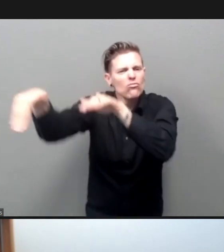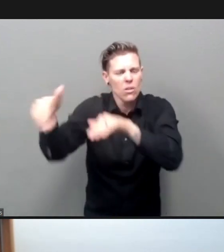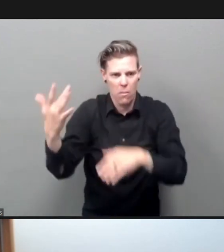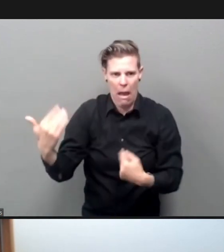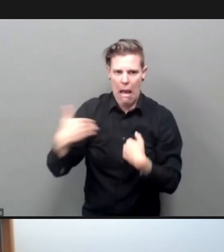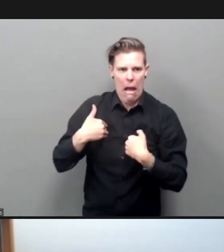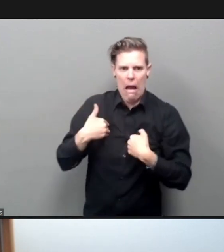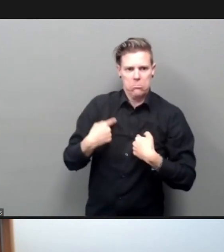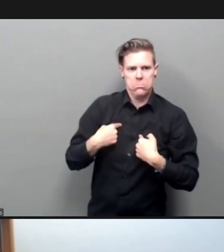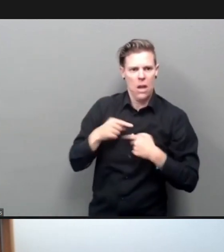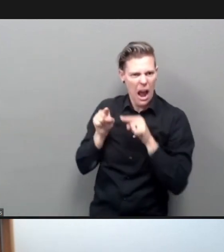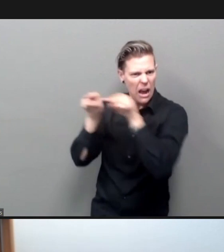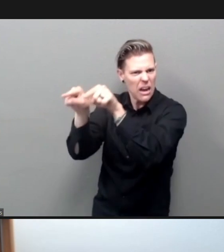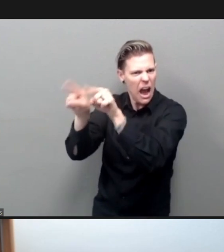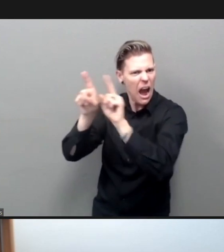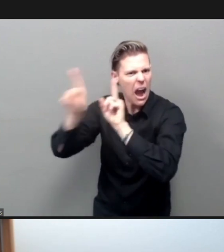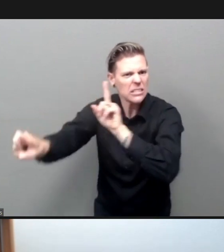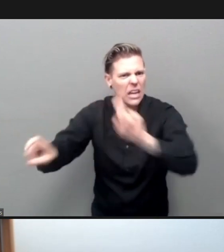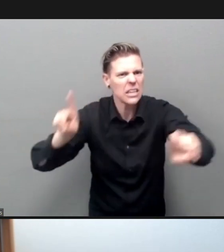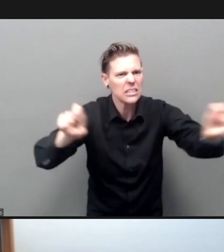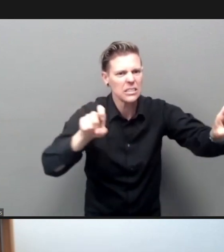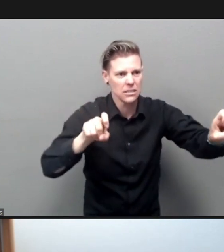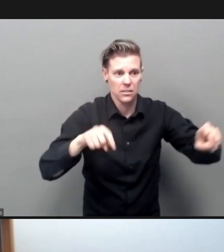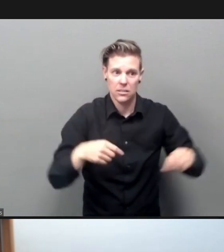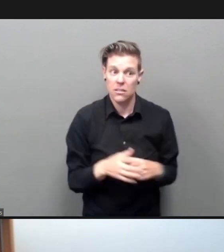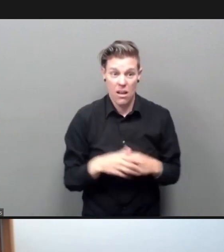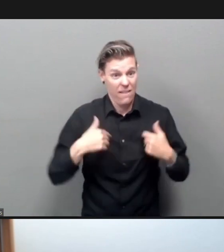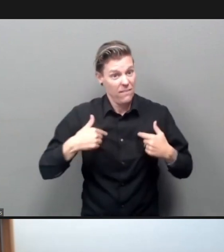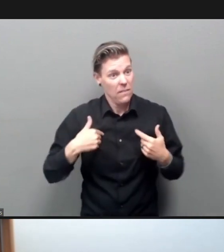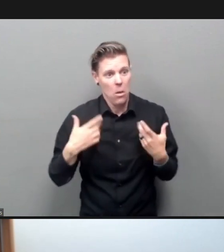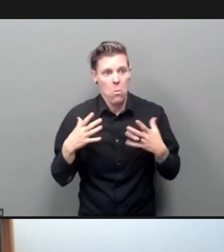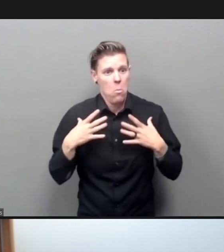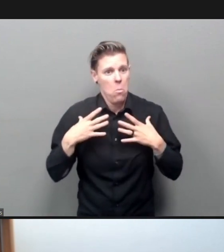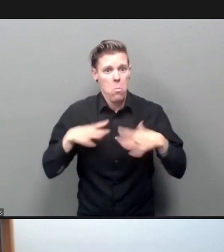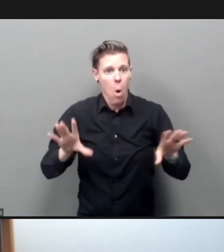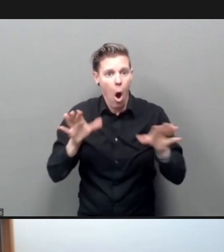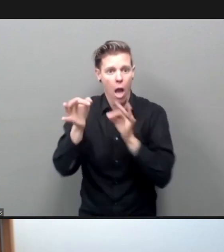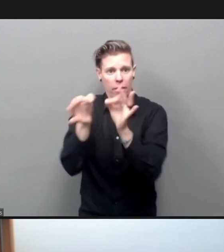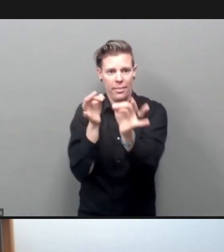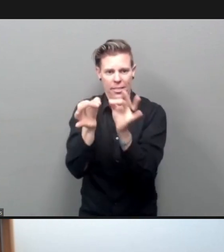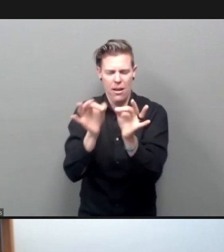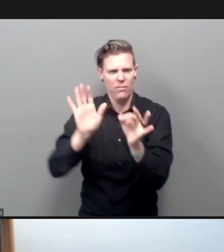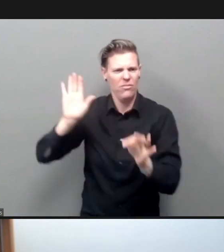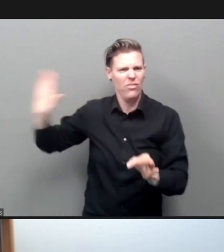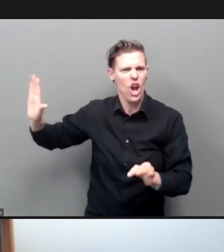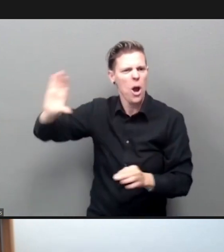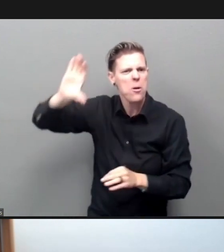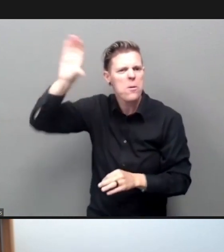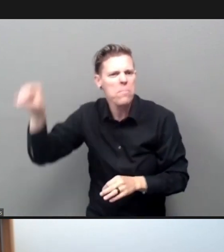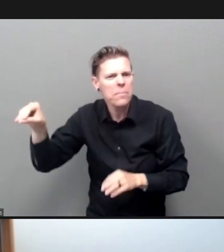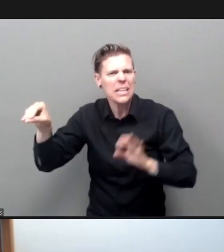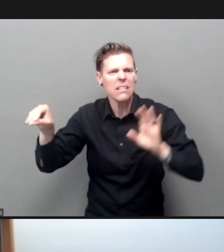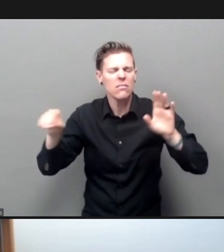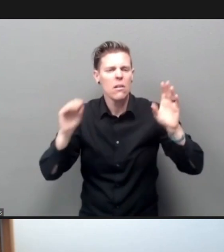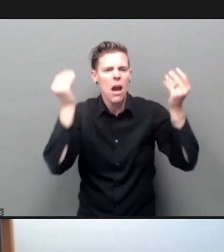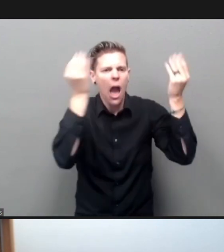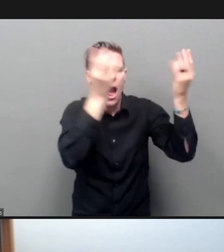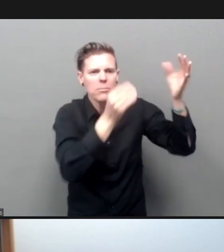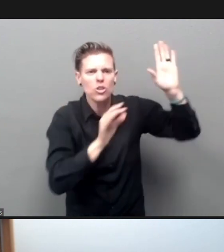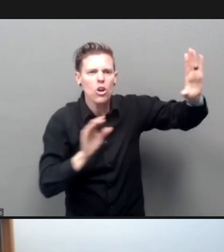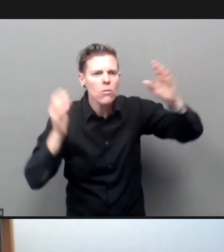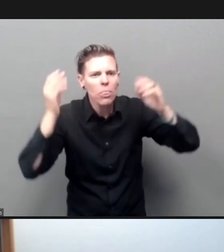points of view on their behalf, but I think we're having reasonable conversations with them. And